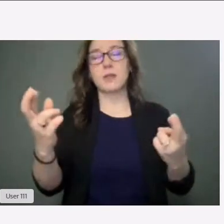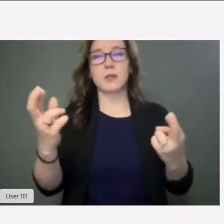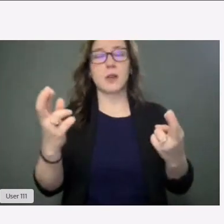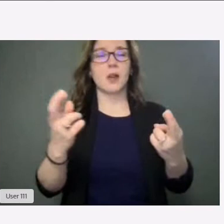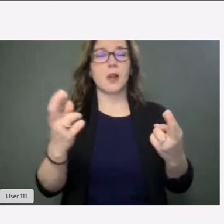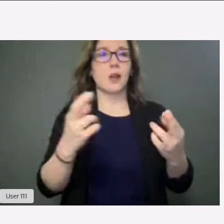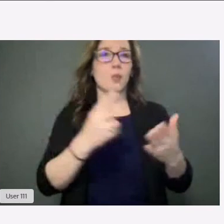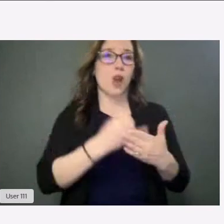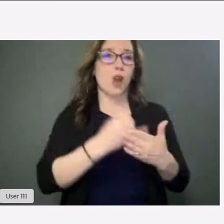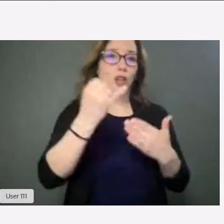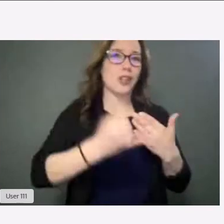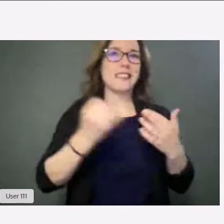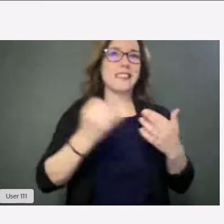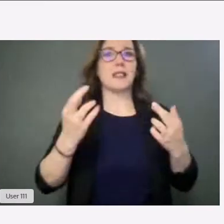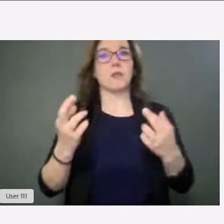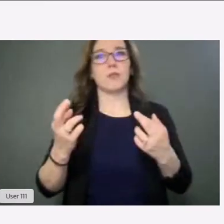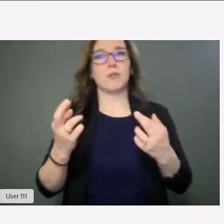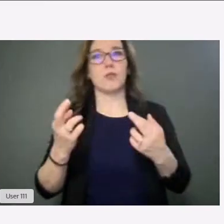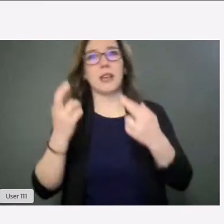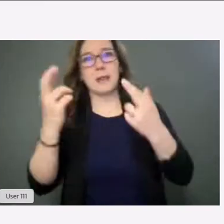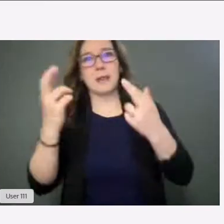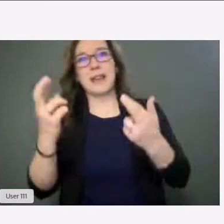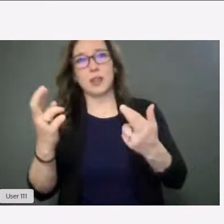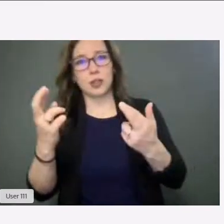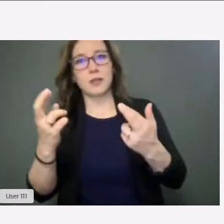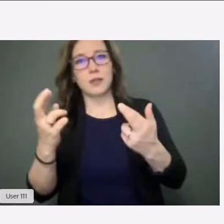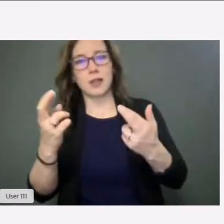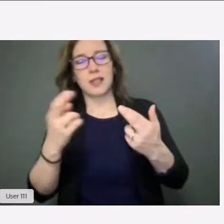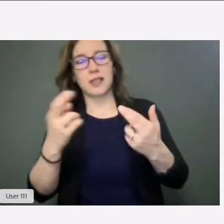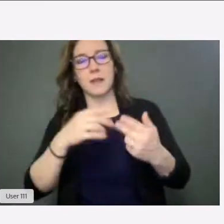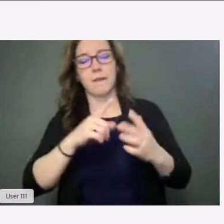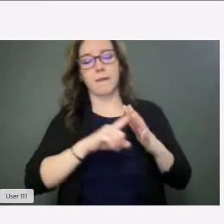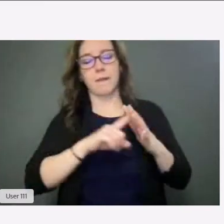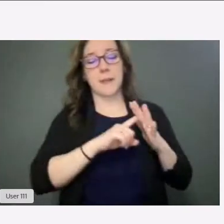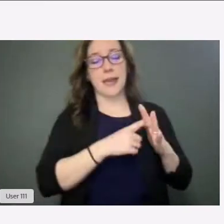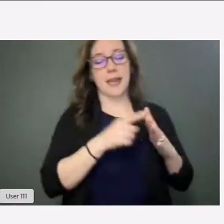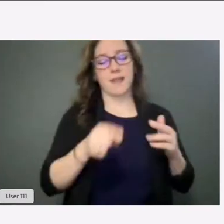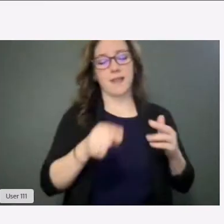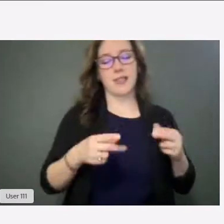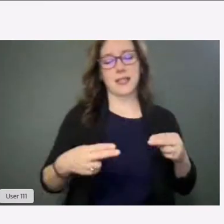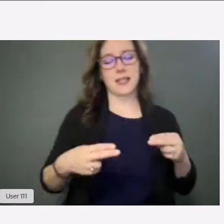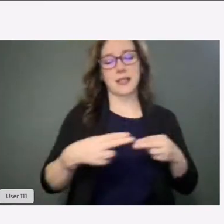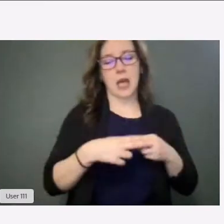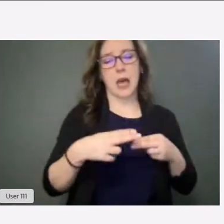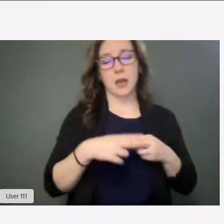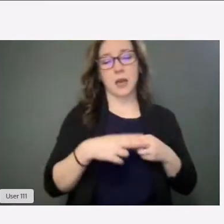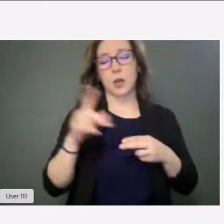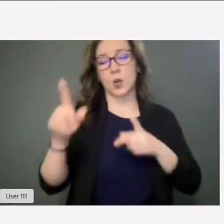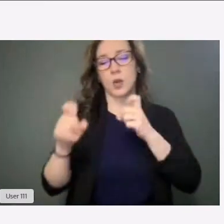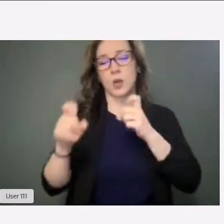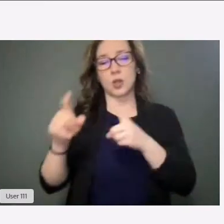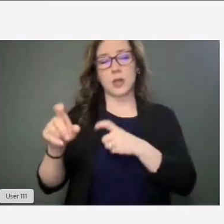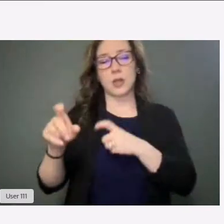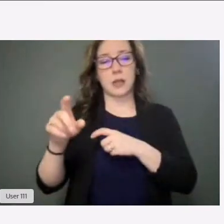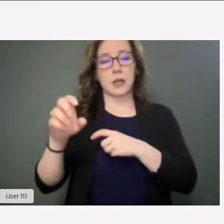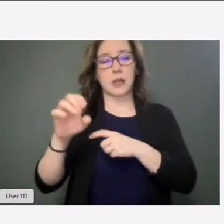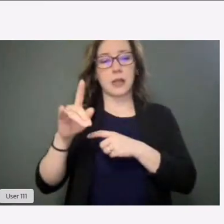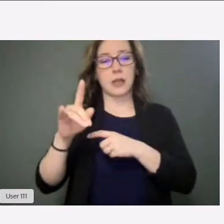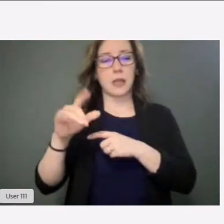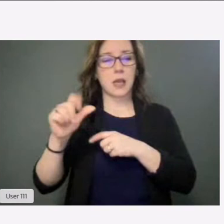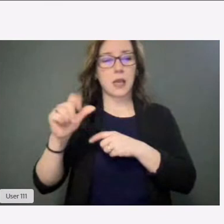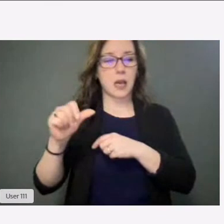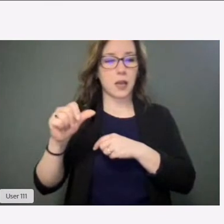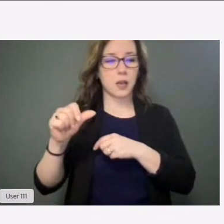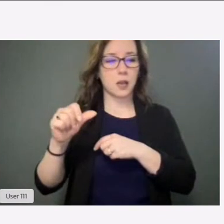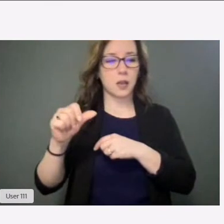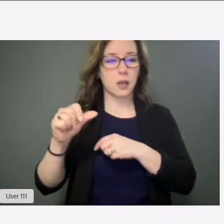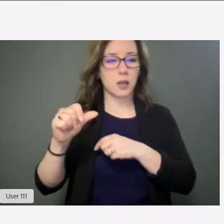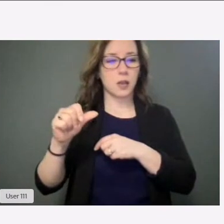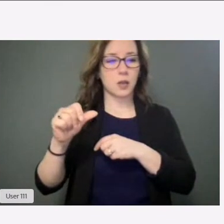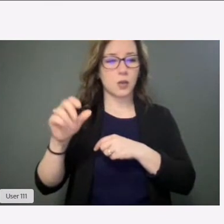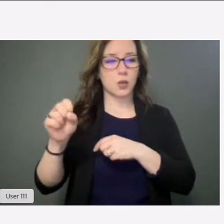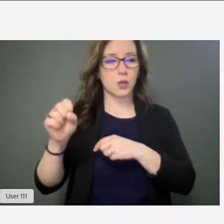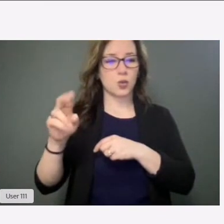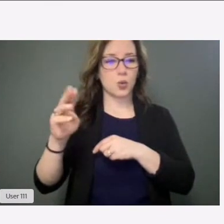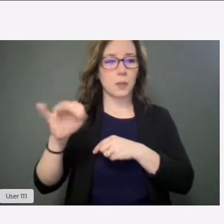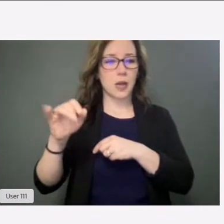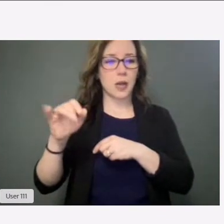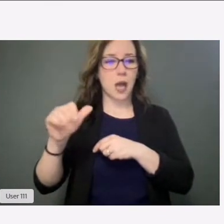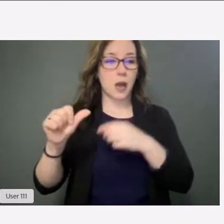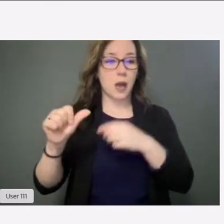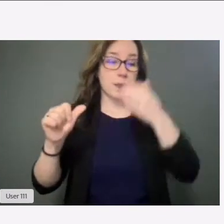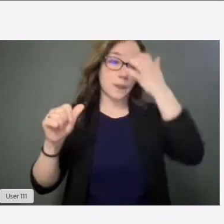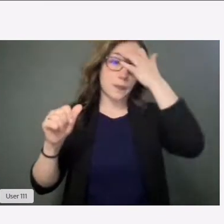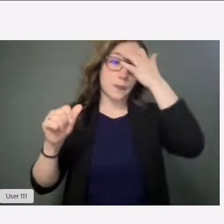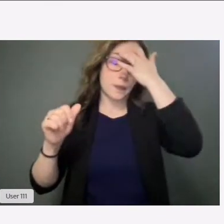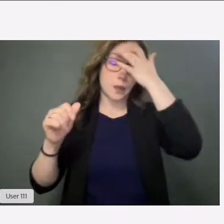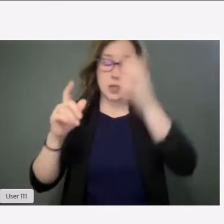and programs that I went through at the beginning of my slideshow. So question from Ilya Sulima. Is there a